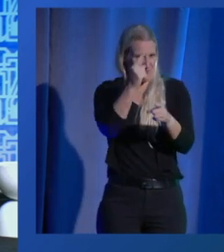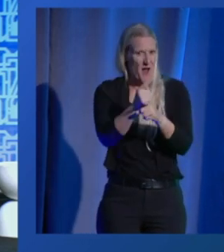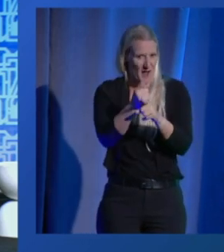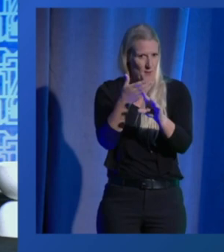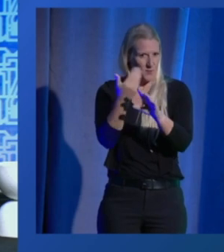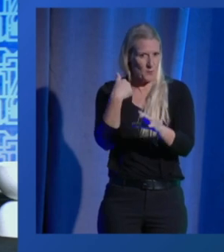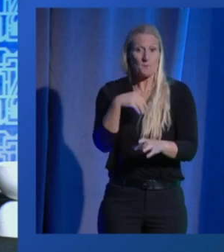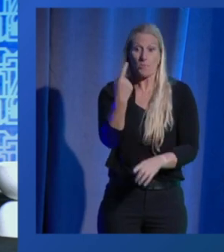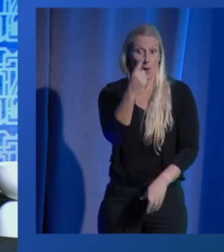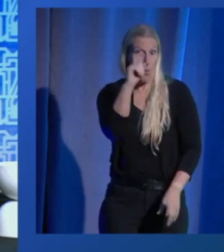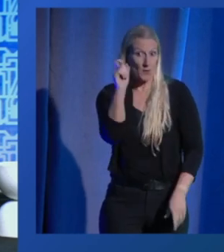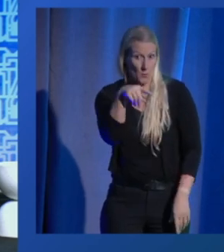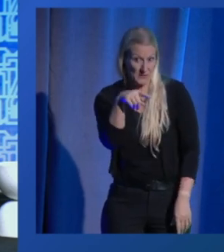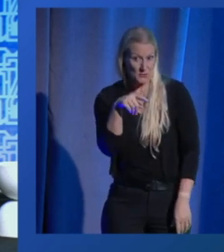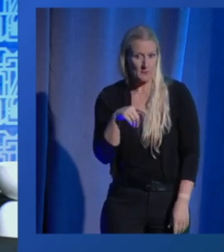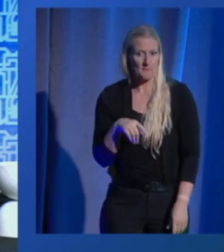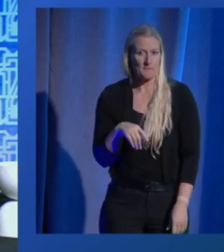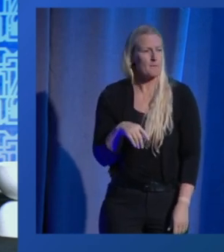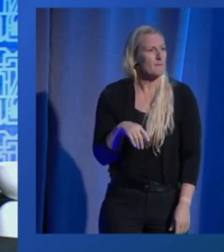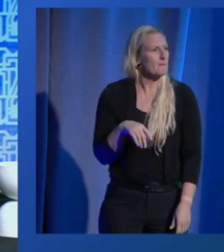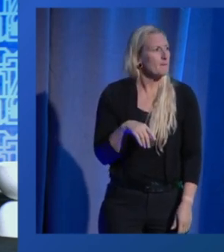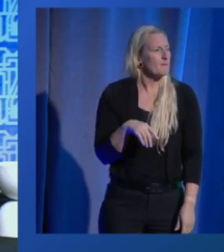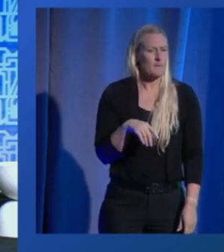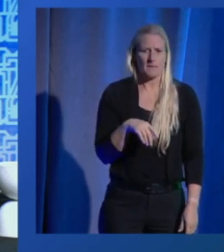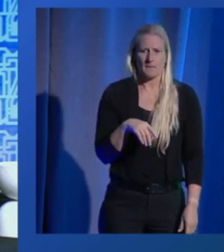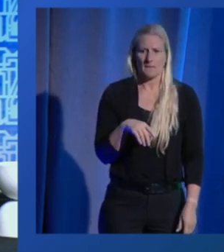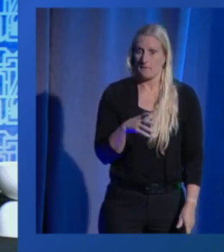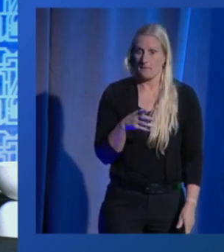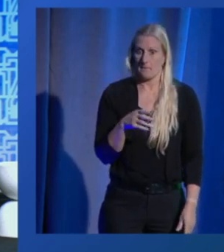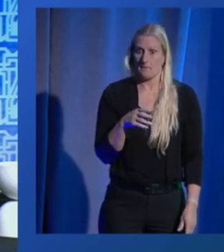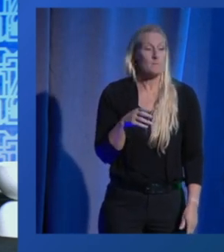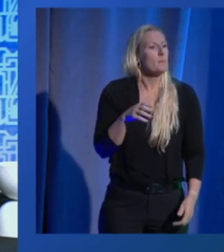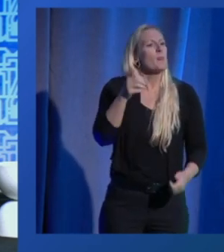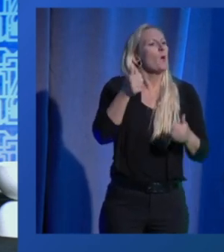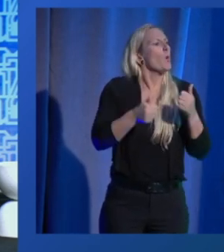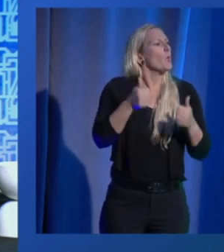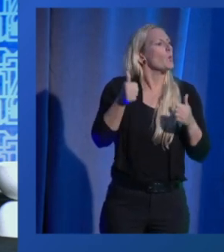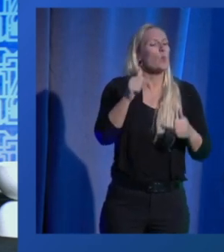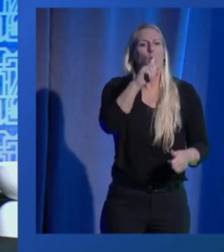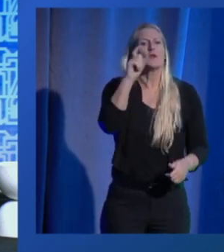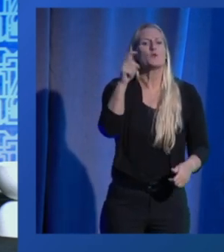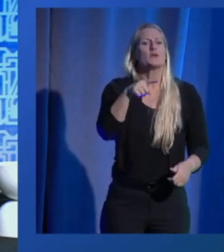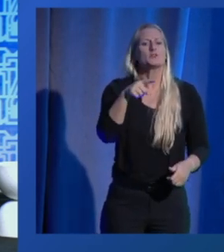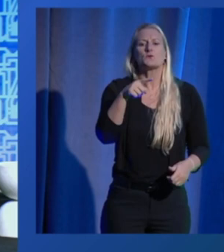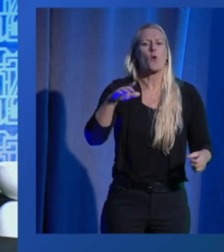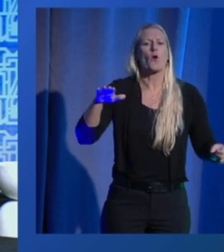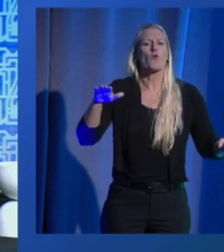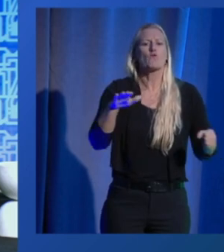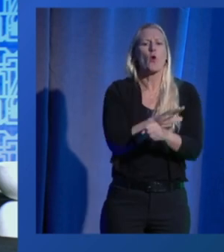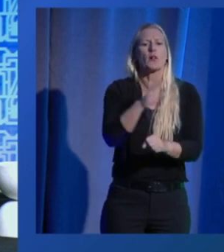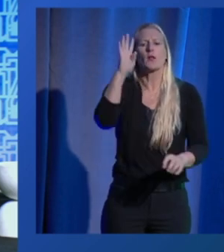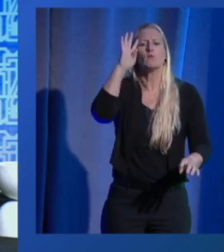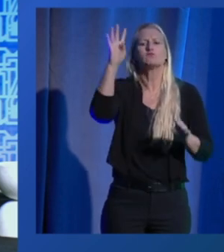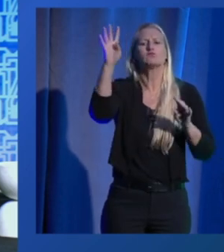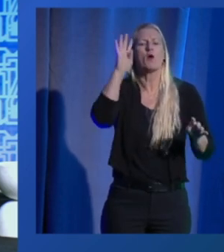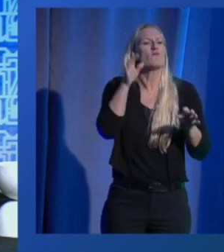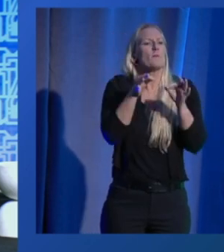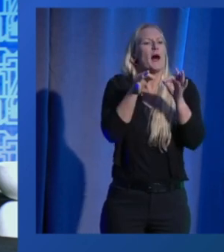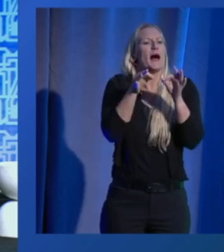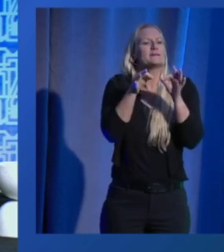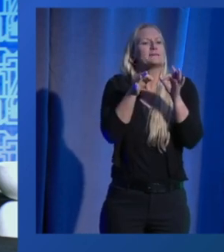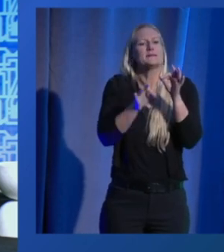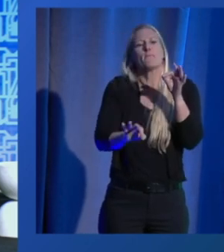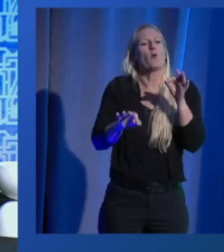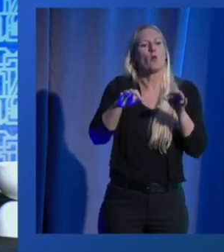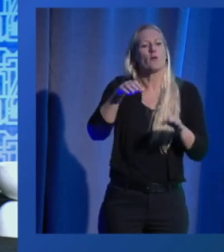as the one question being uh does anyone else have any ideas on which questions may have been completely generated from a very simple prompt uh